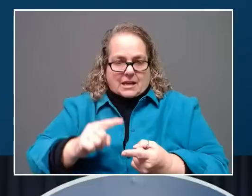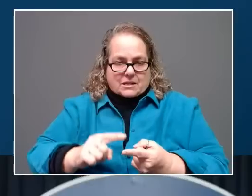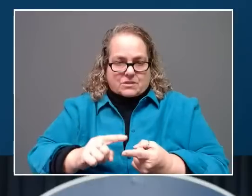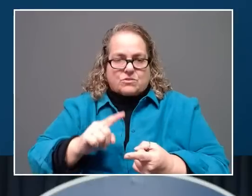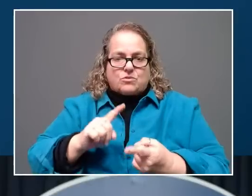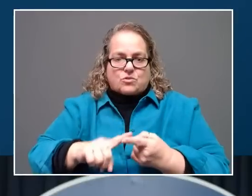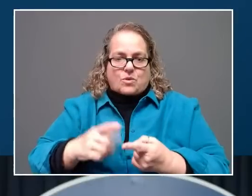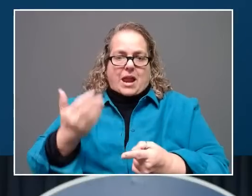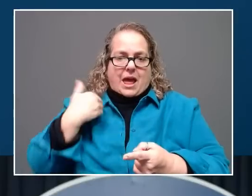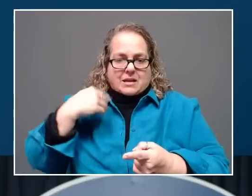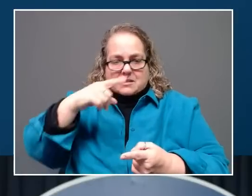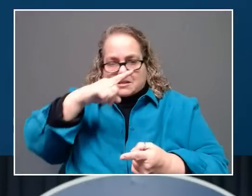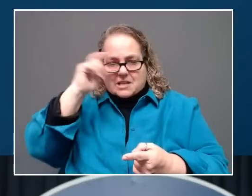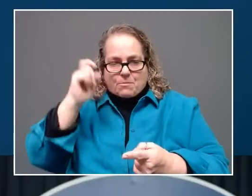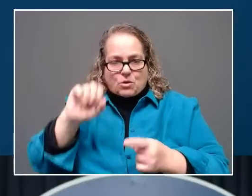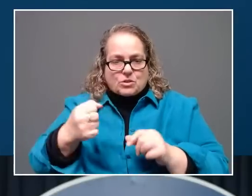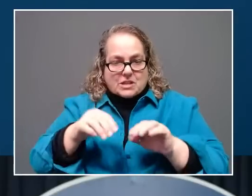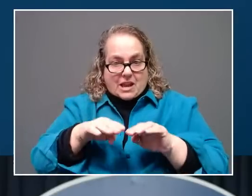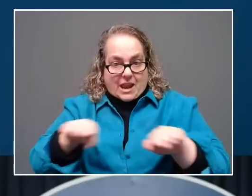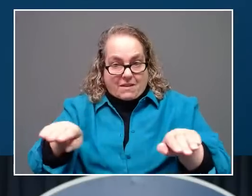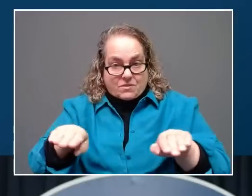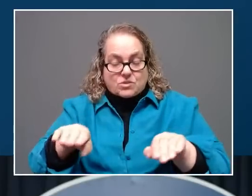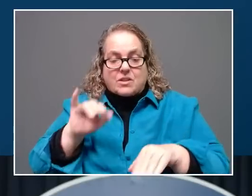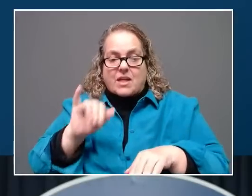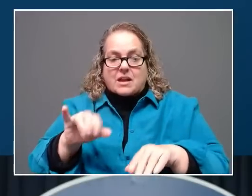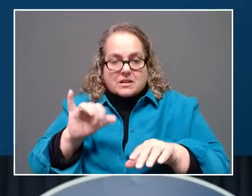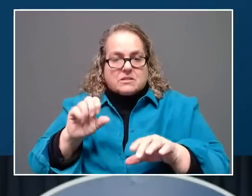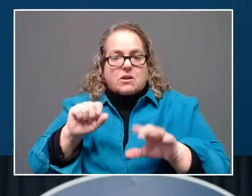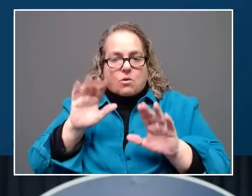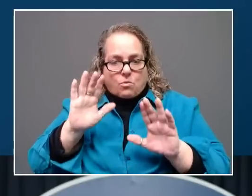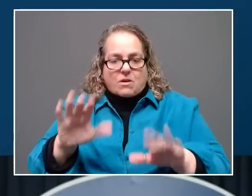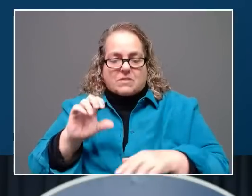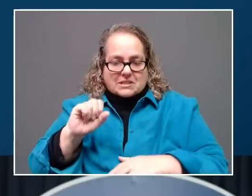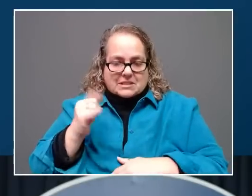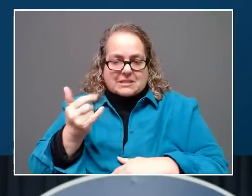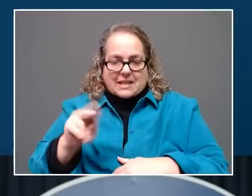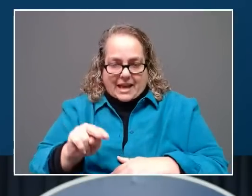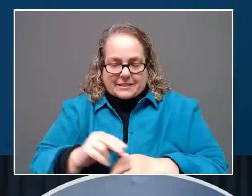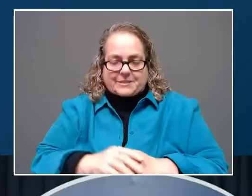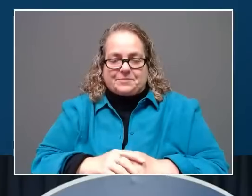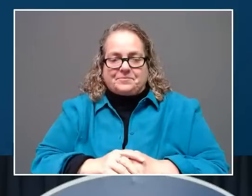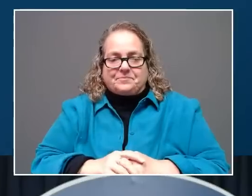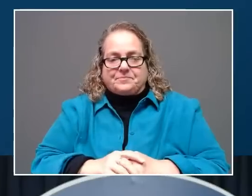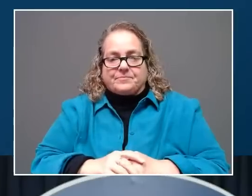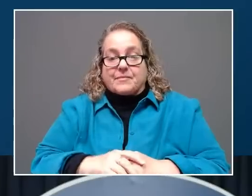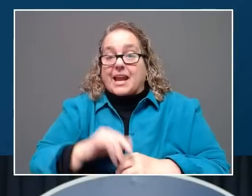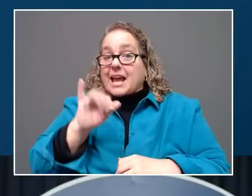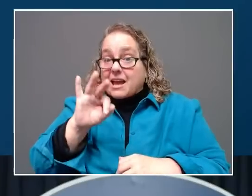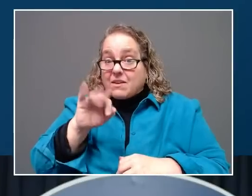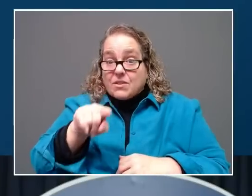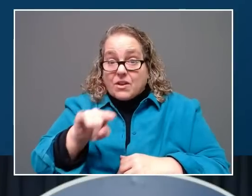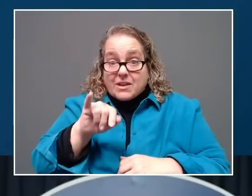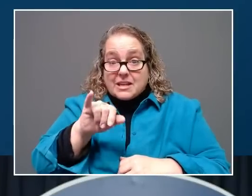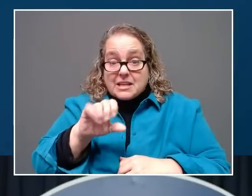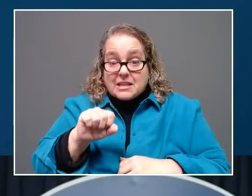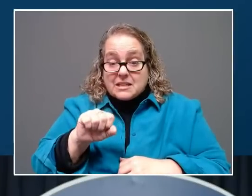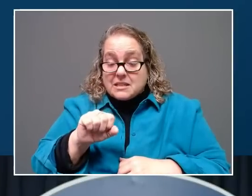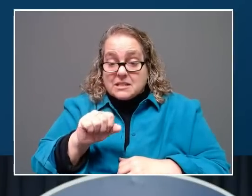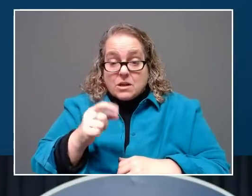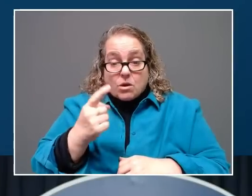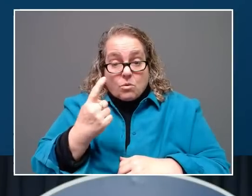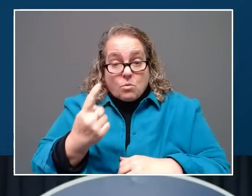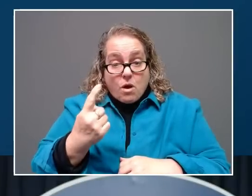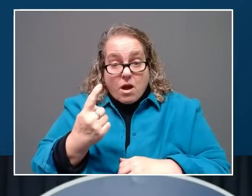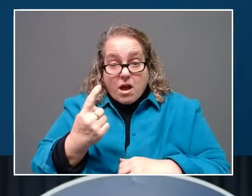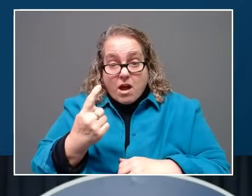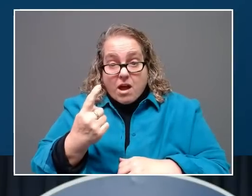summer levels. Again, a wonderful sign. If there is one metric that is